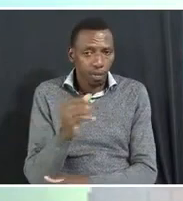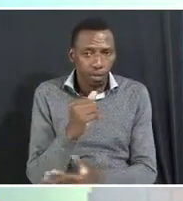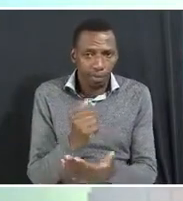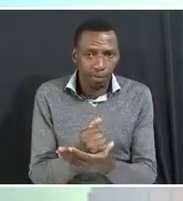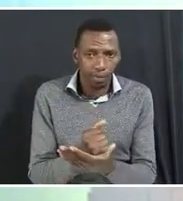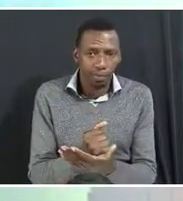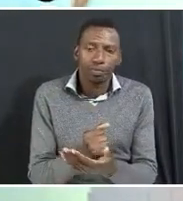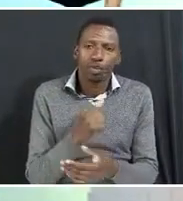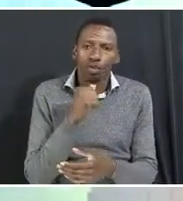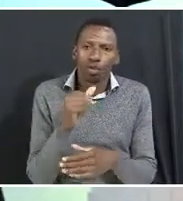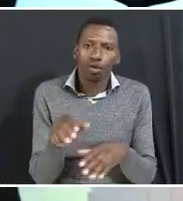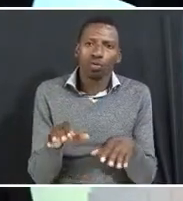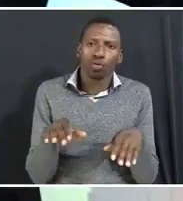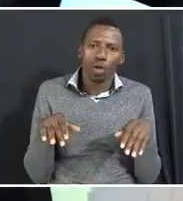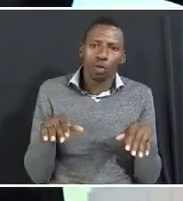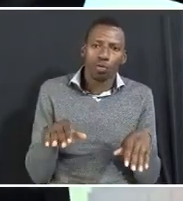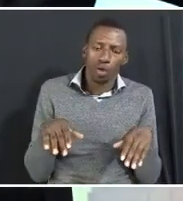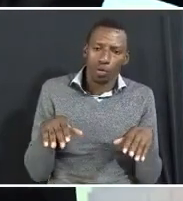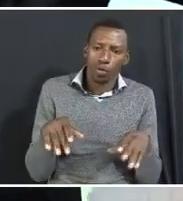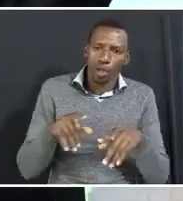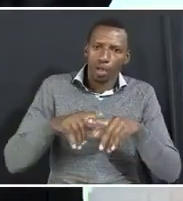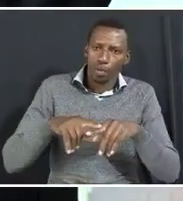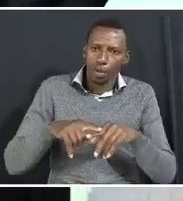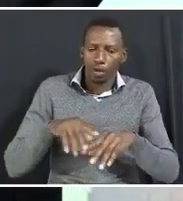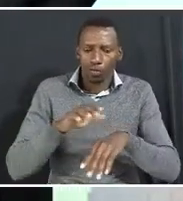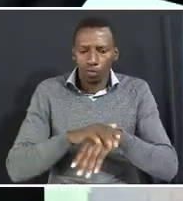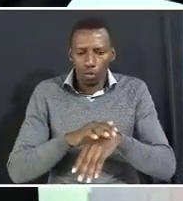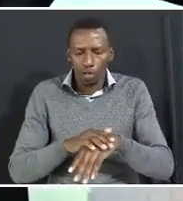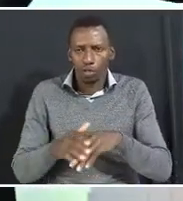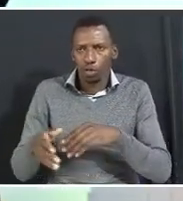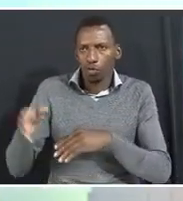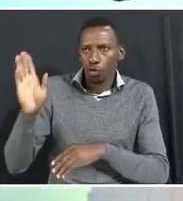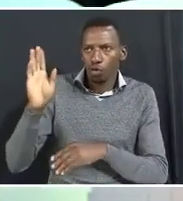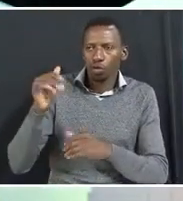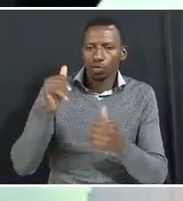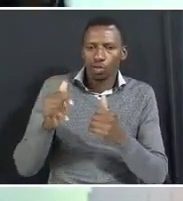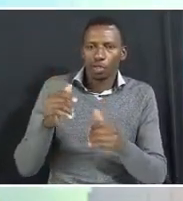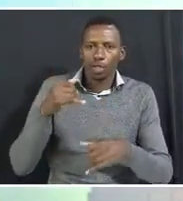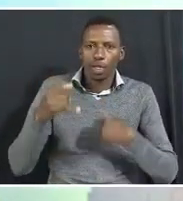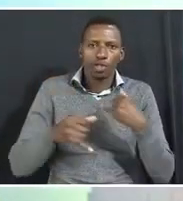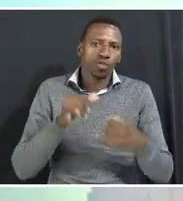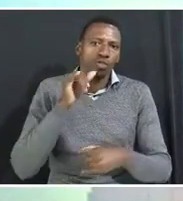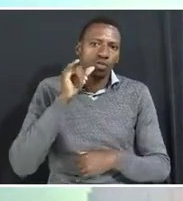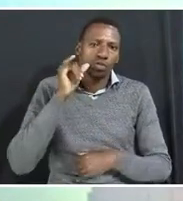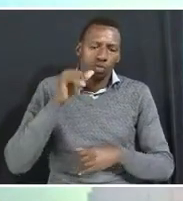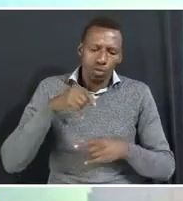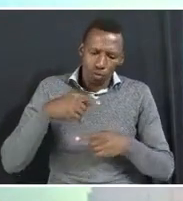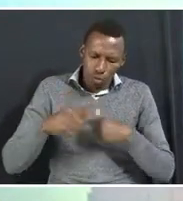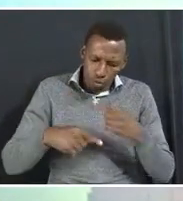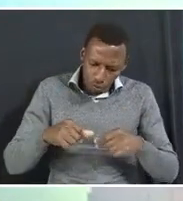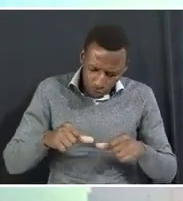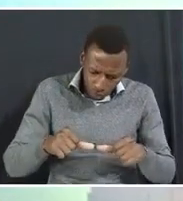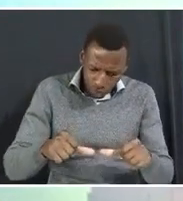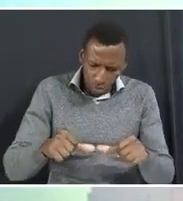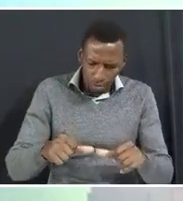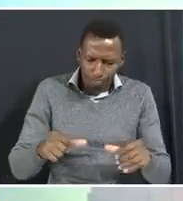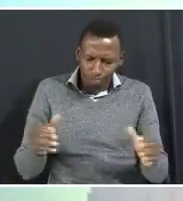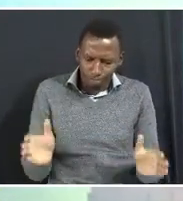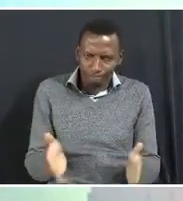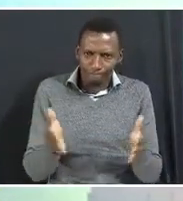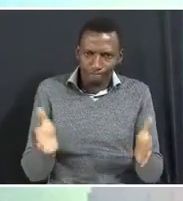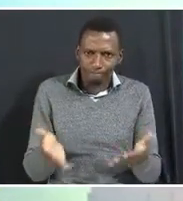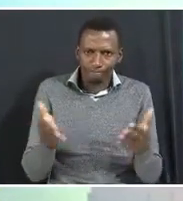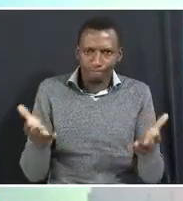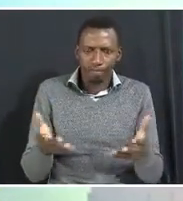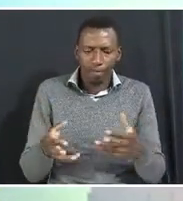Don't rely on the grace and the goodness of God that you enjoyed yesterday. Continue cultivating a relationship on